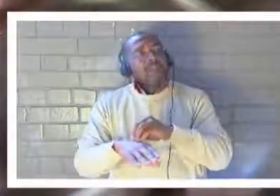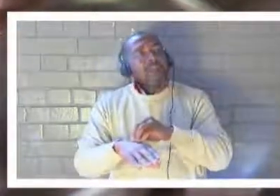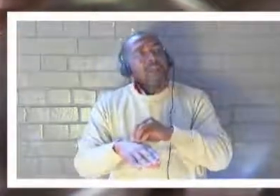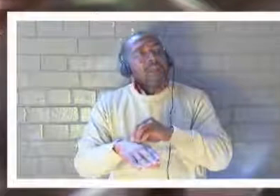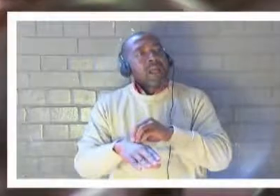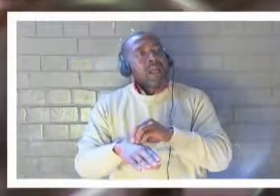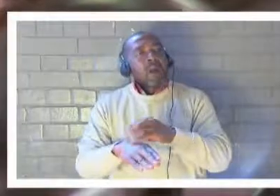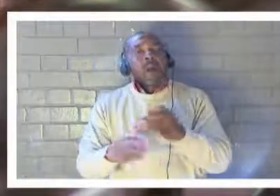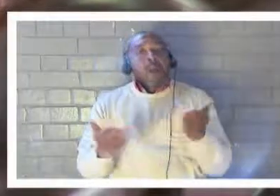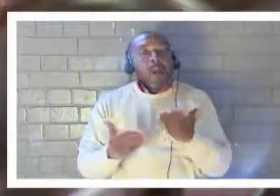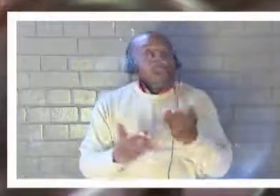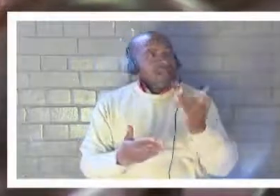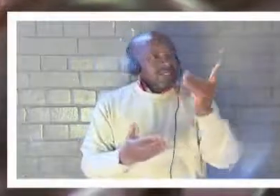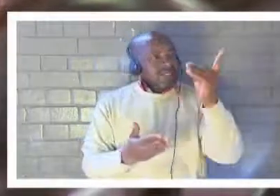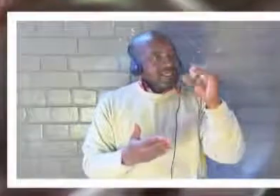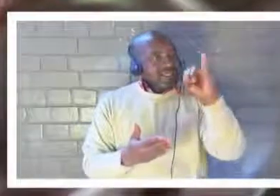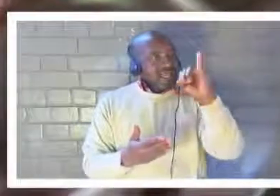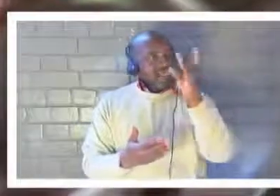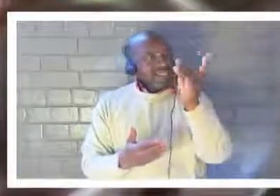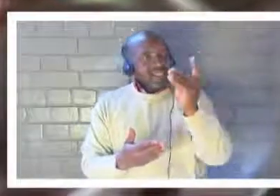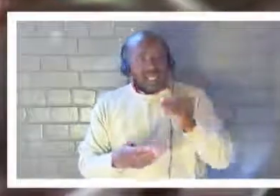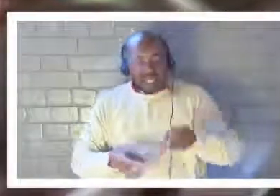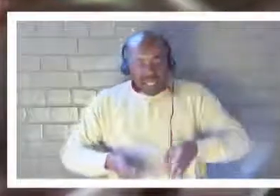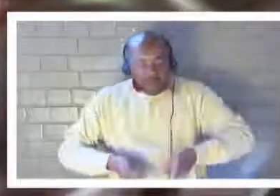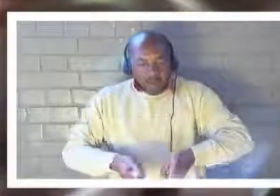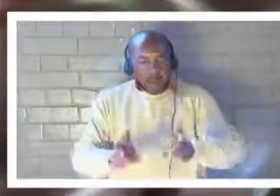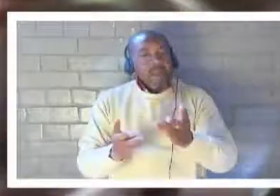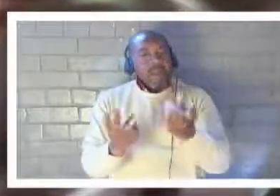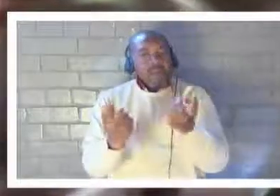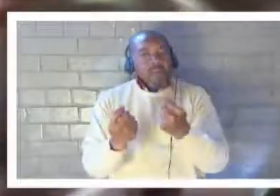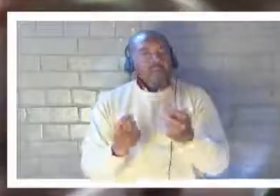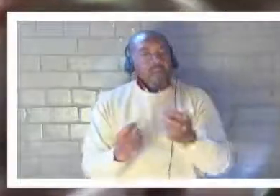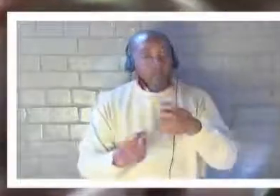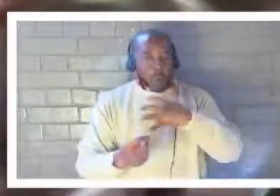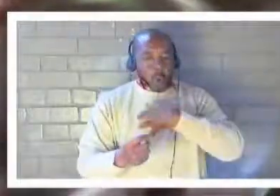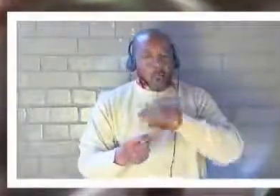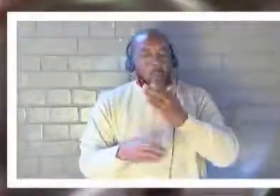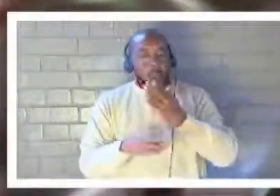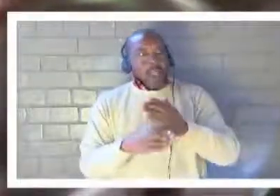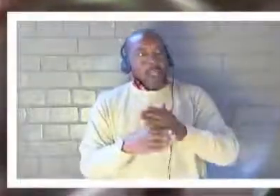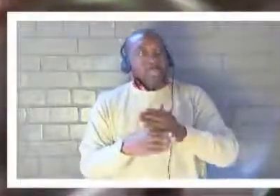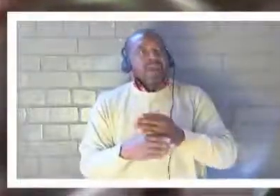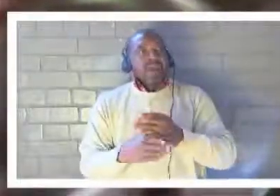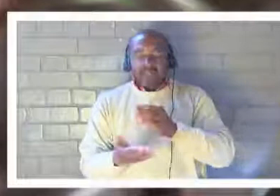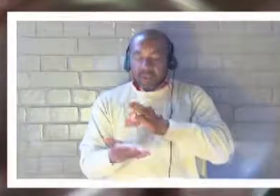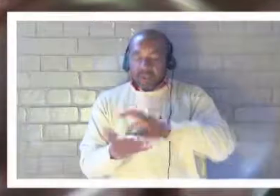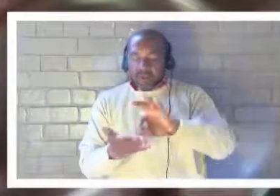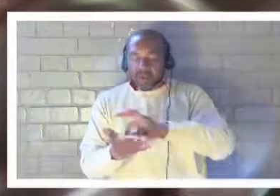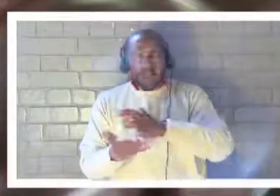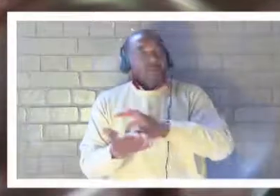and the contractors that they have contracts with